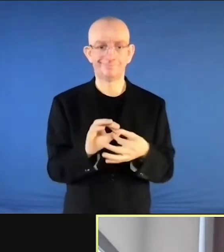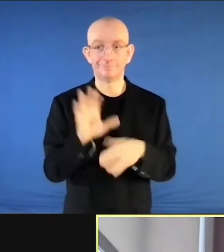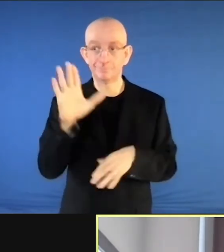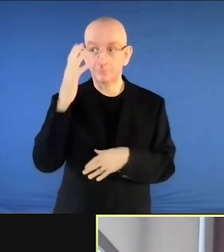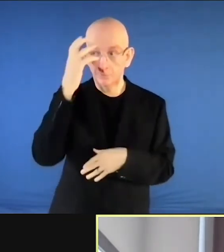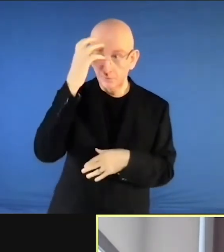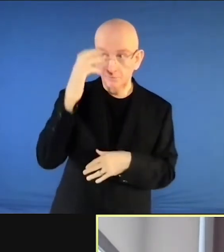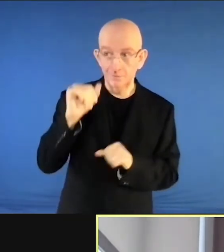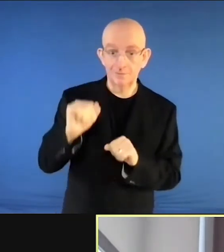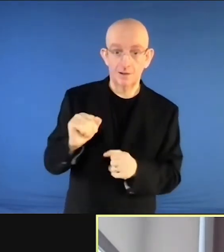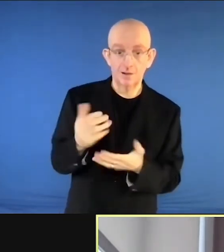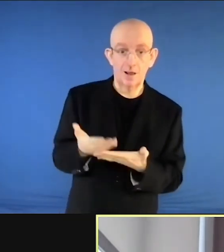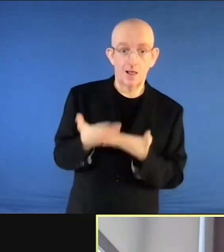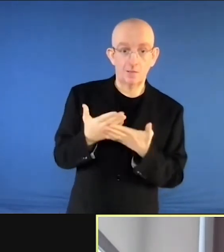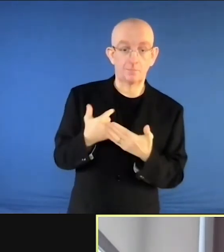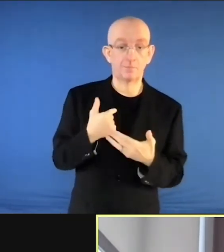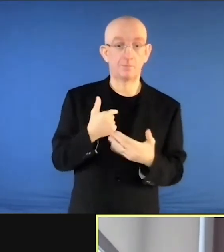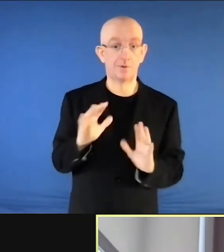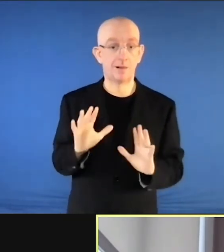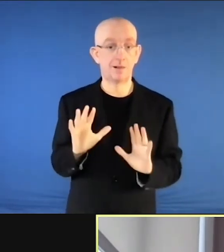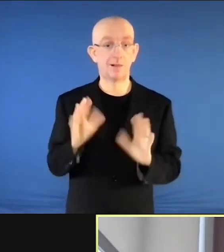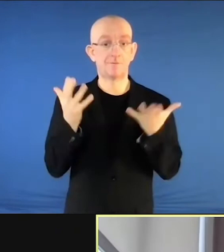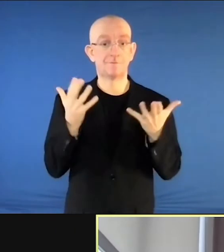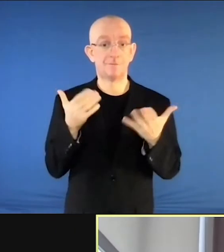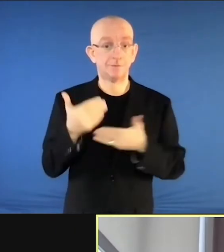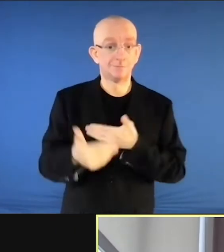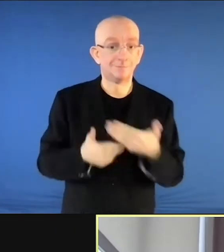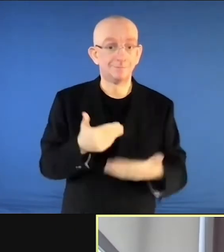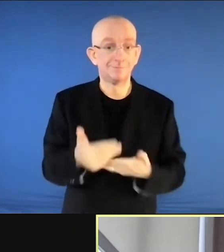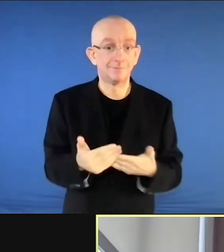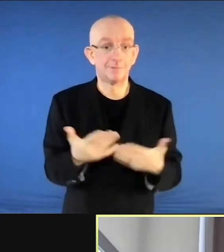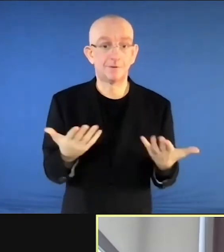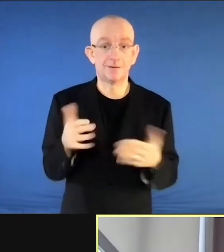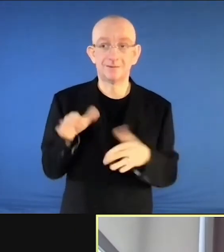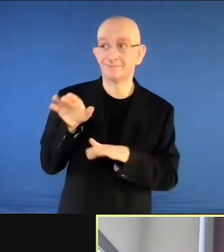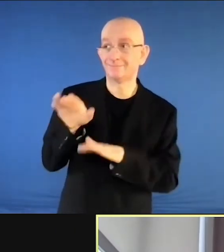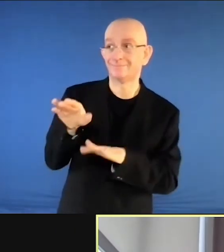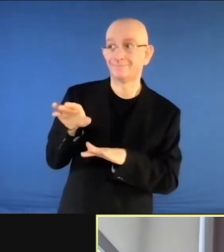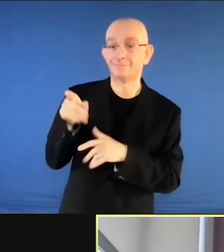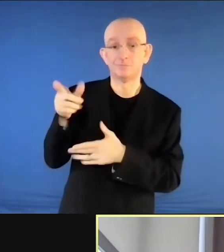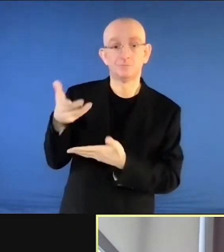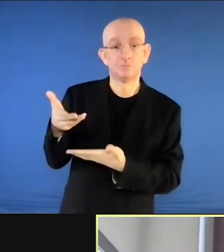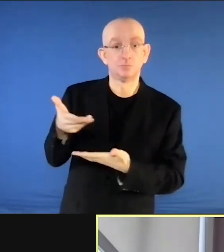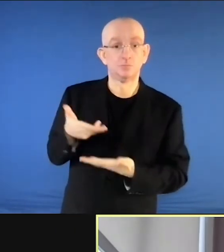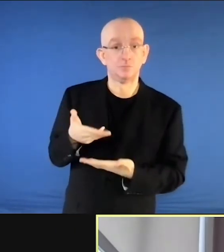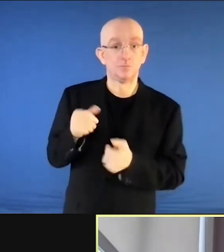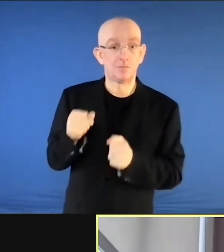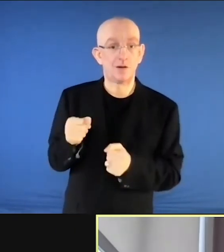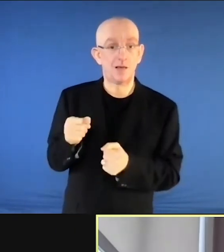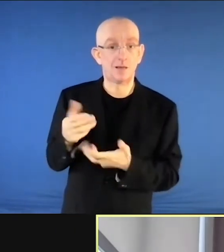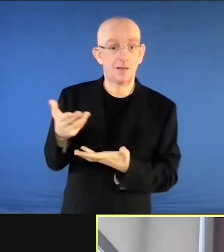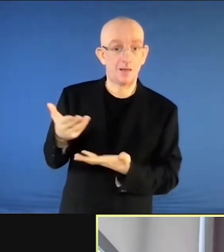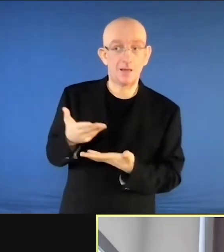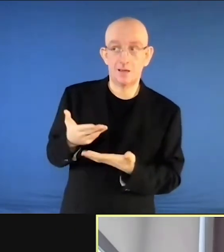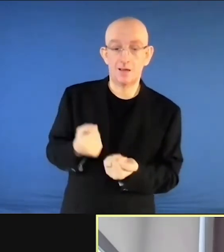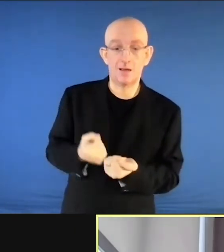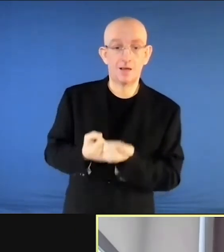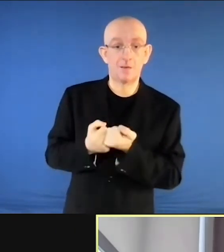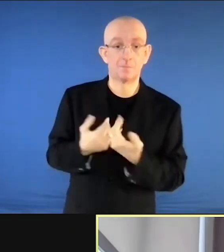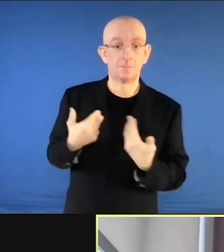huge power imbalance between the researcher and research participant. And in this context, take, for